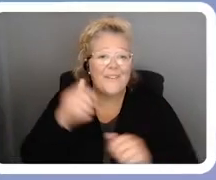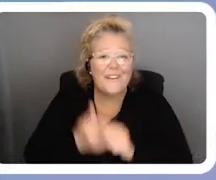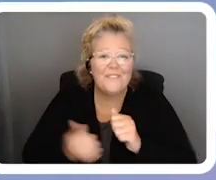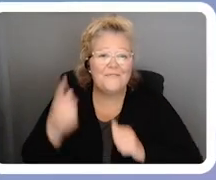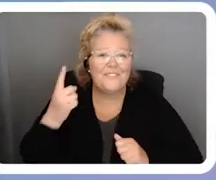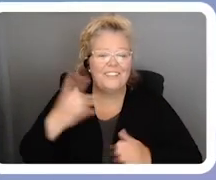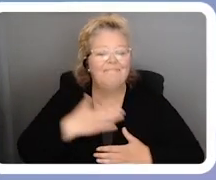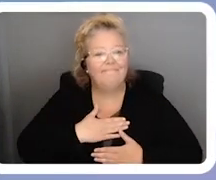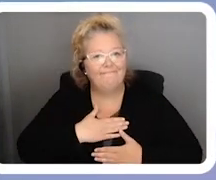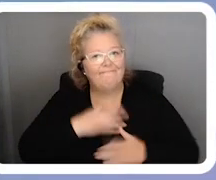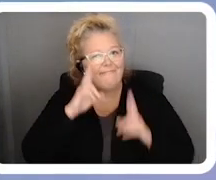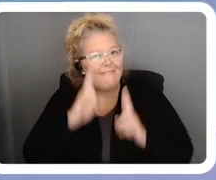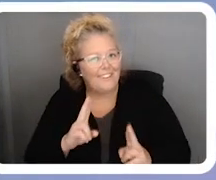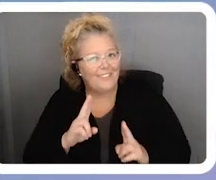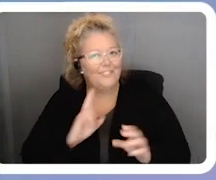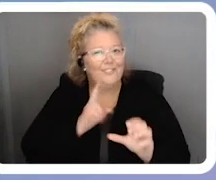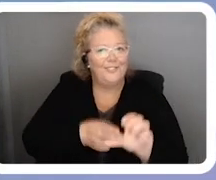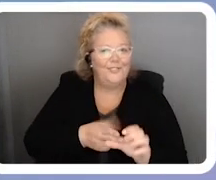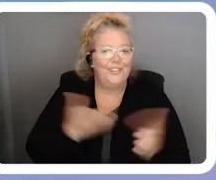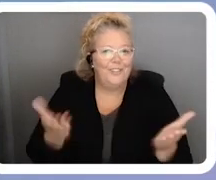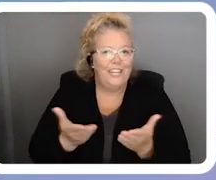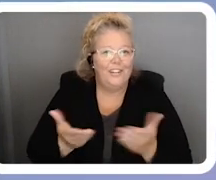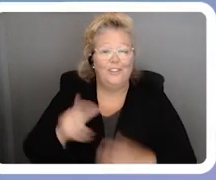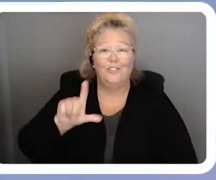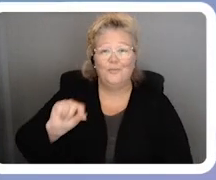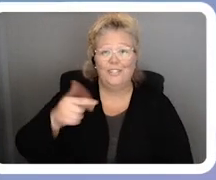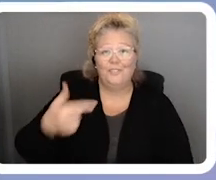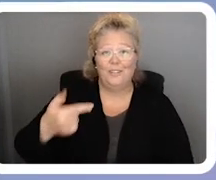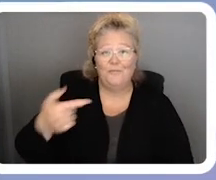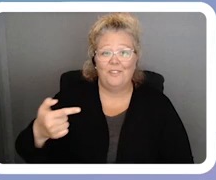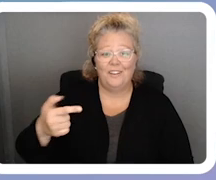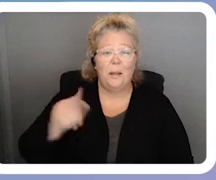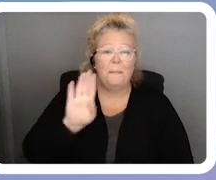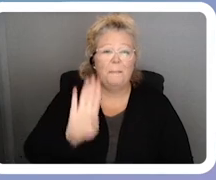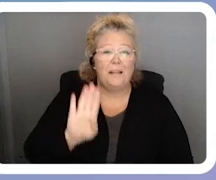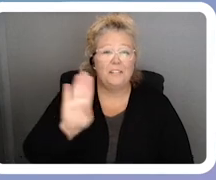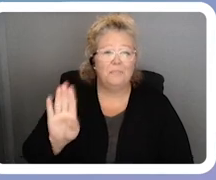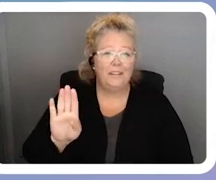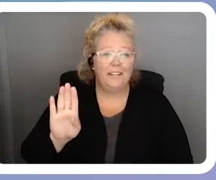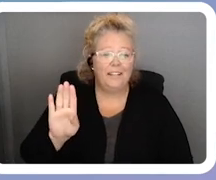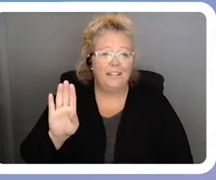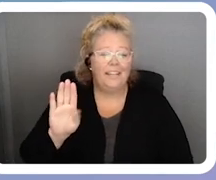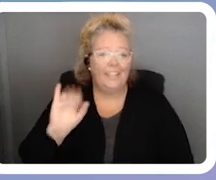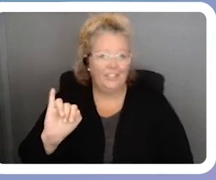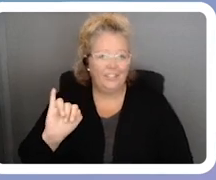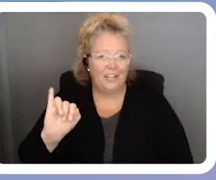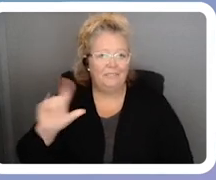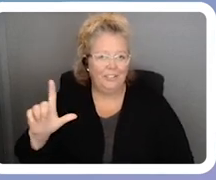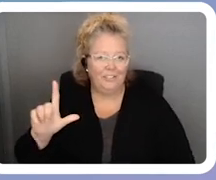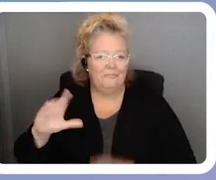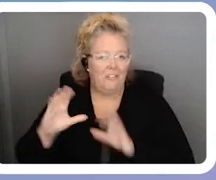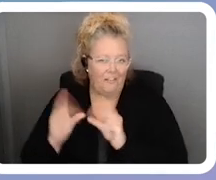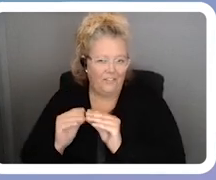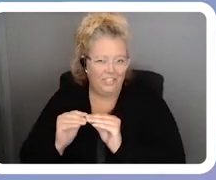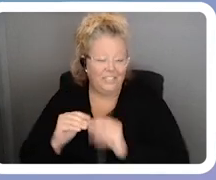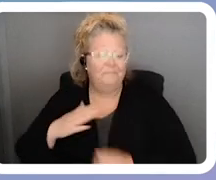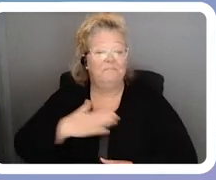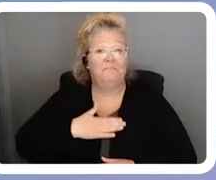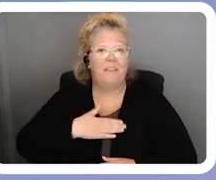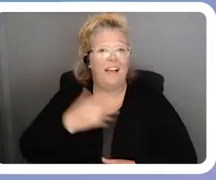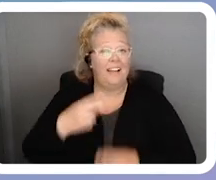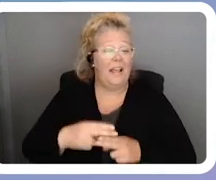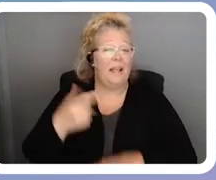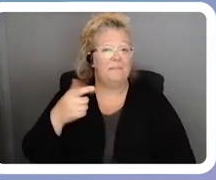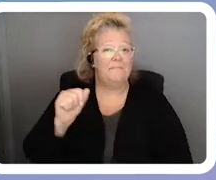Hello, everyone. It is a pleasure to be with you at the 2021 Best Buddies International Leadership Conference. My name is Garen Flowers, and